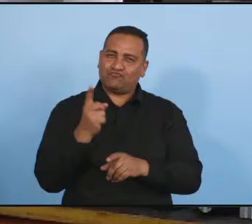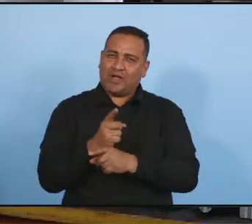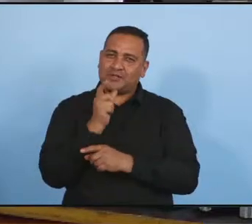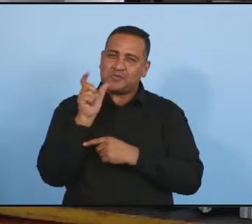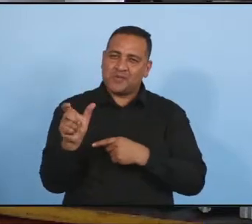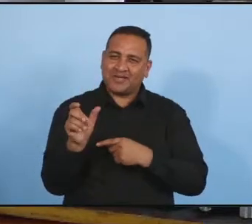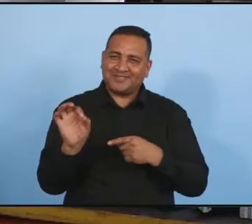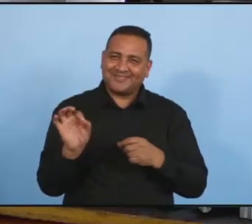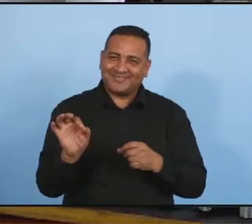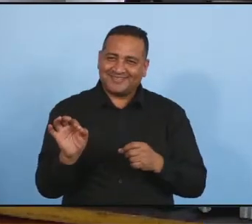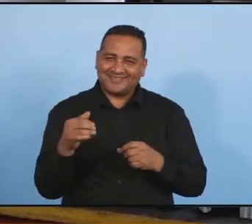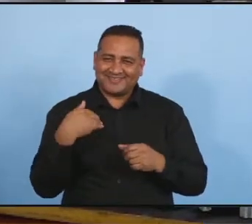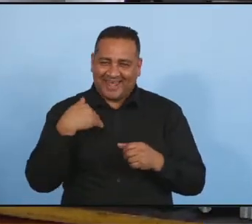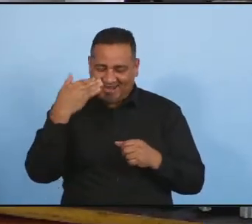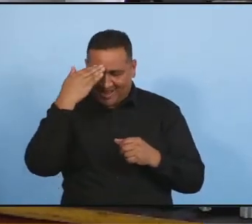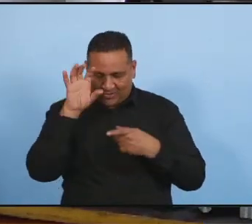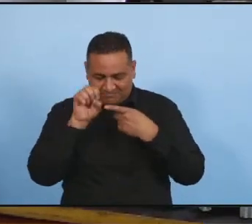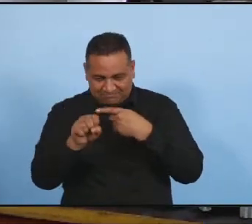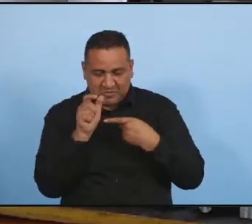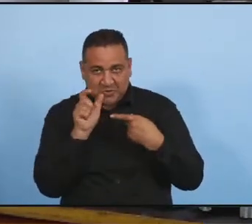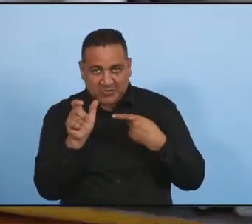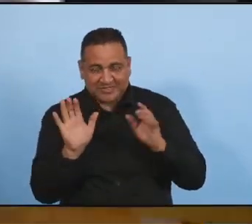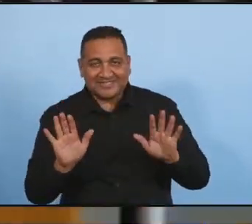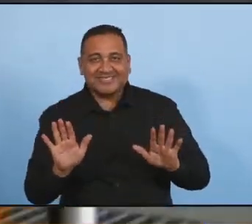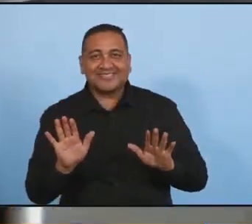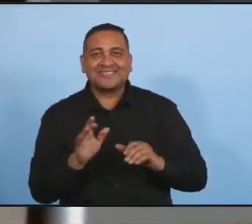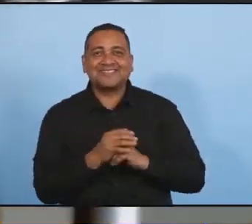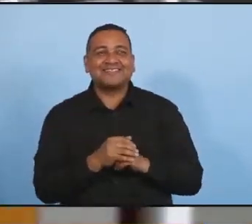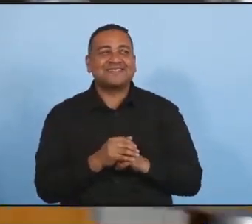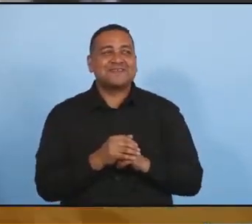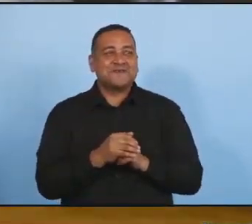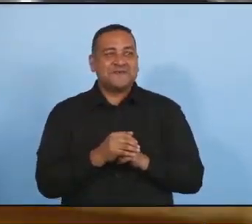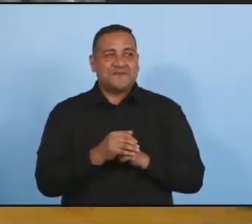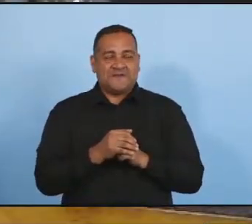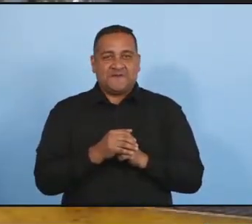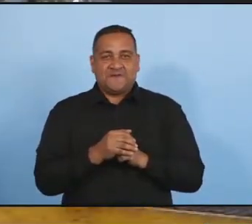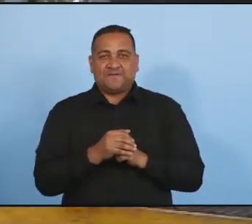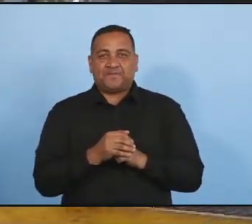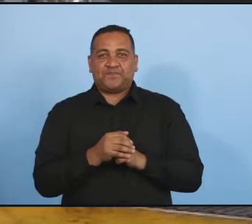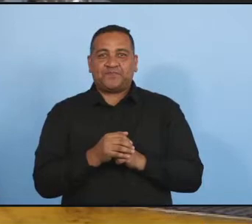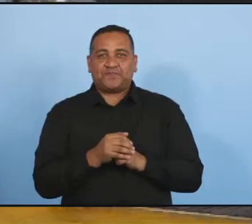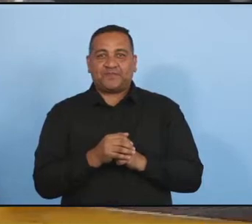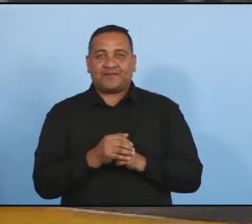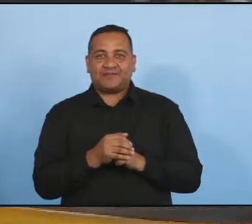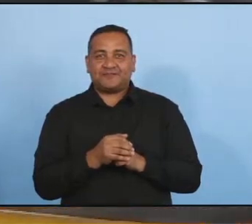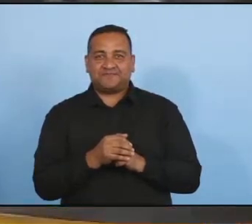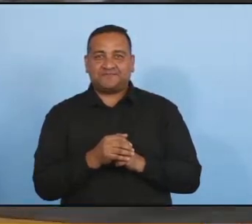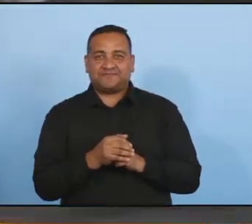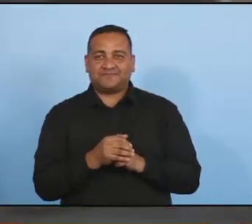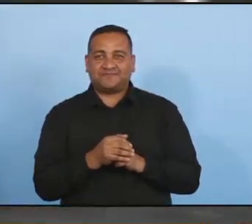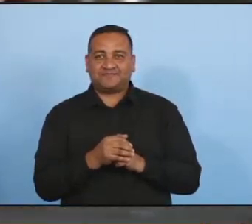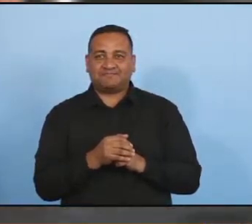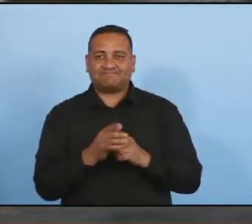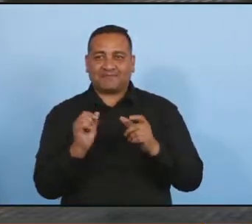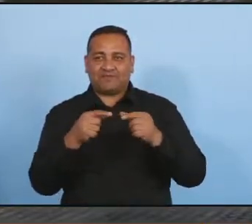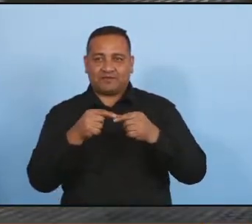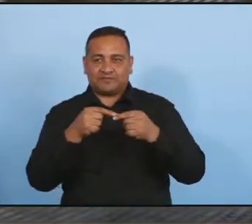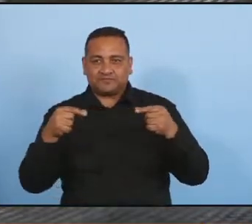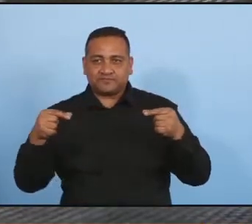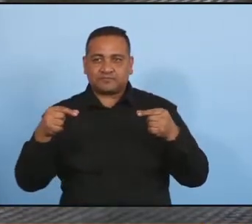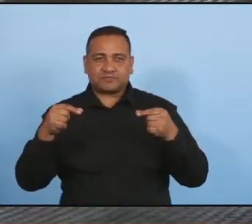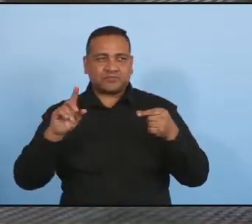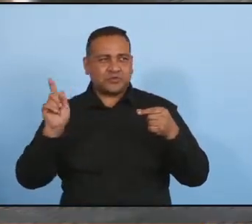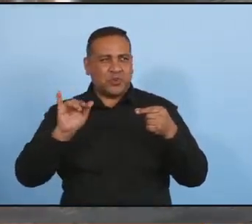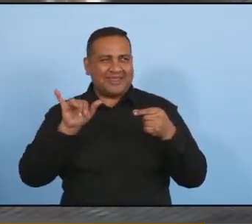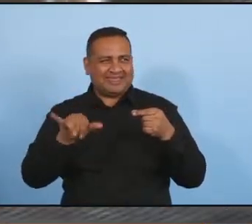Dougal. I trust you. This little bit here in the front, the bullet-looking thing. This one. Yeah, and that one.